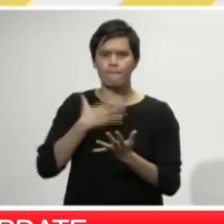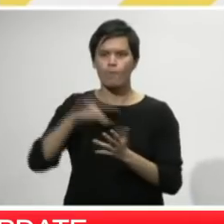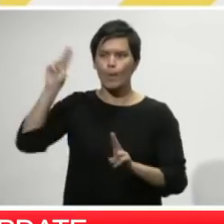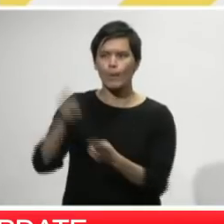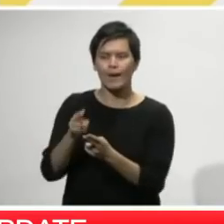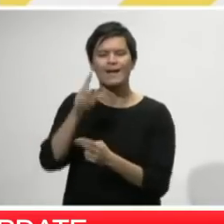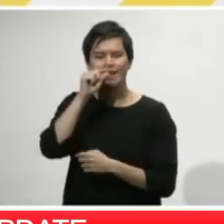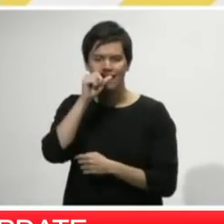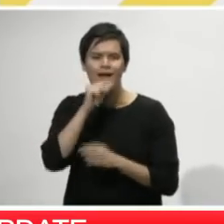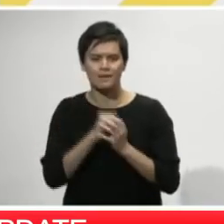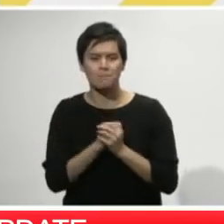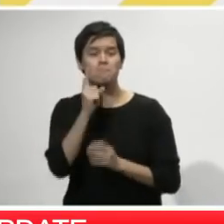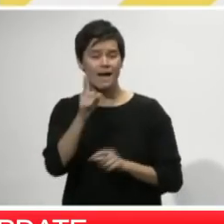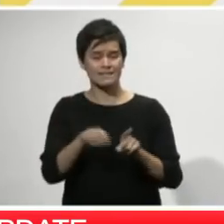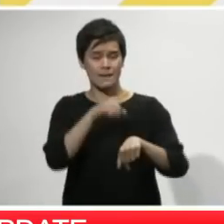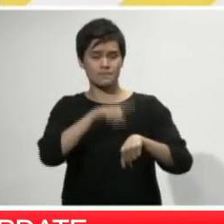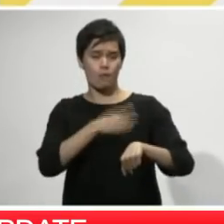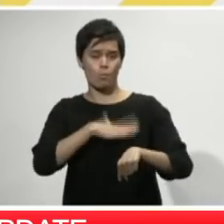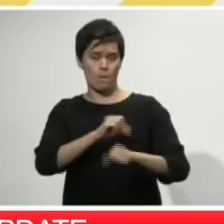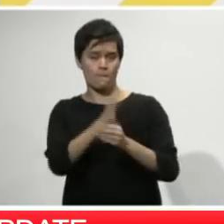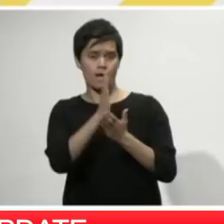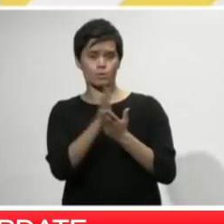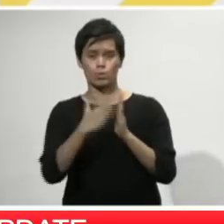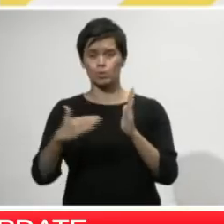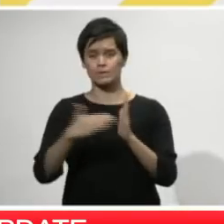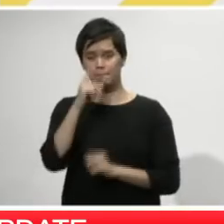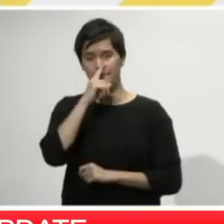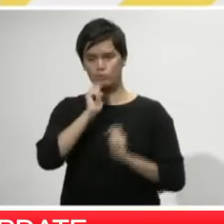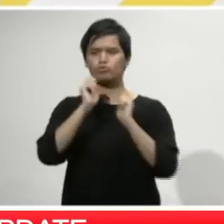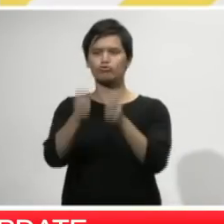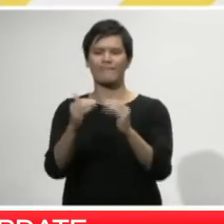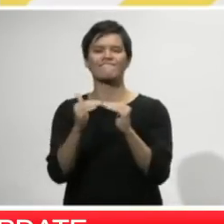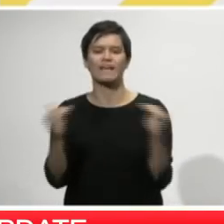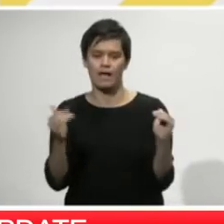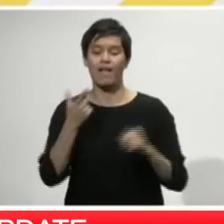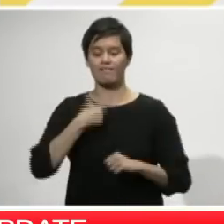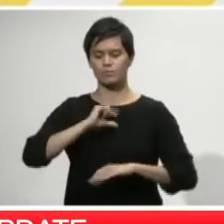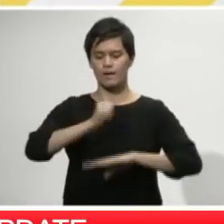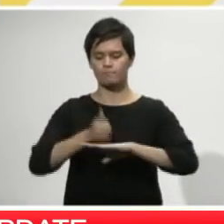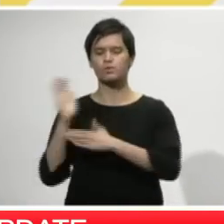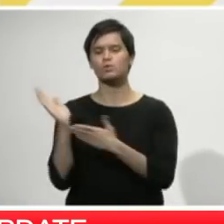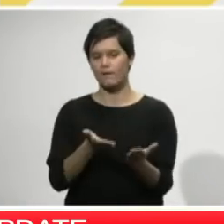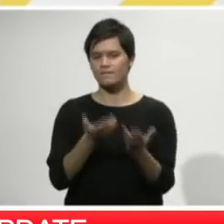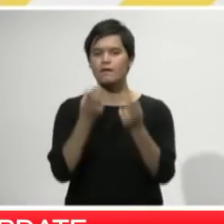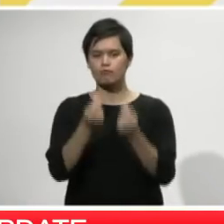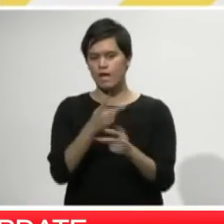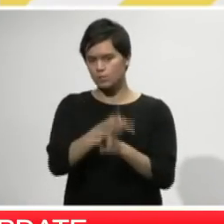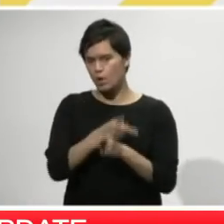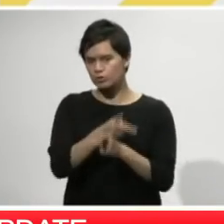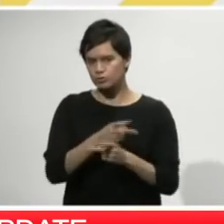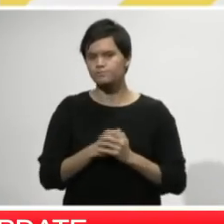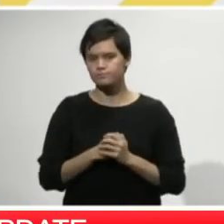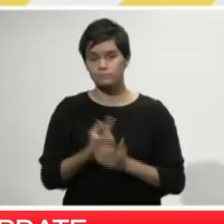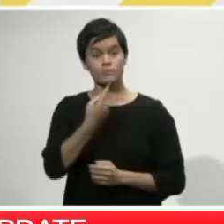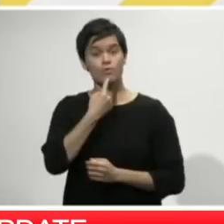is a time when we want to know that New Zealanders are being treated fairly, and that's what Price Watch is all about. The process for dealing